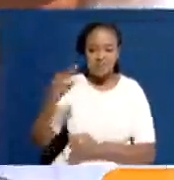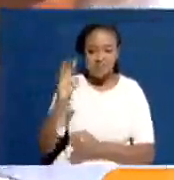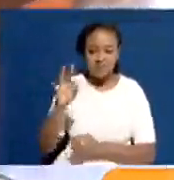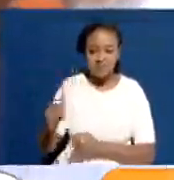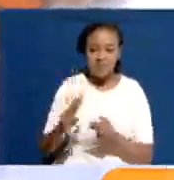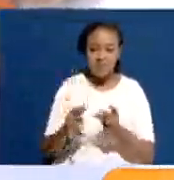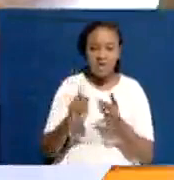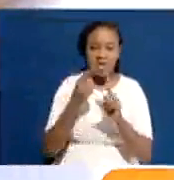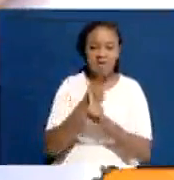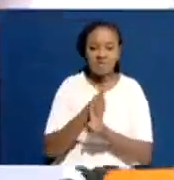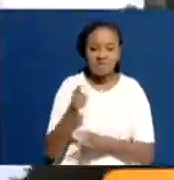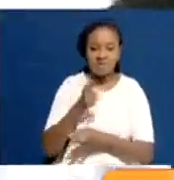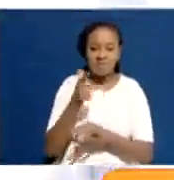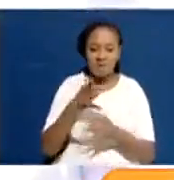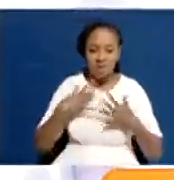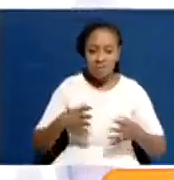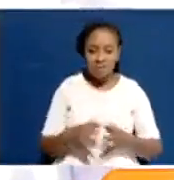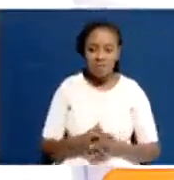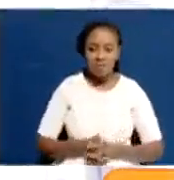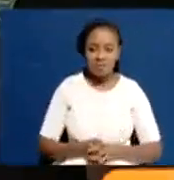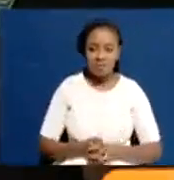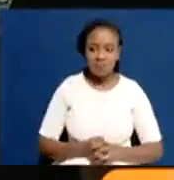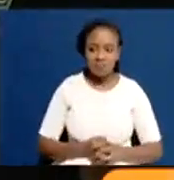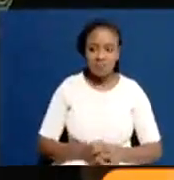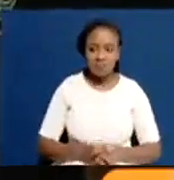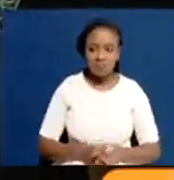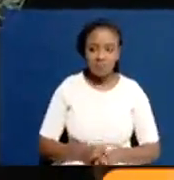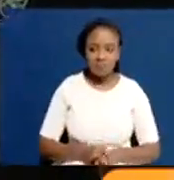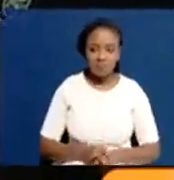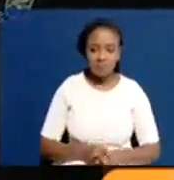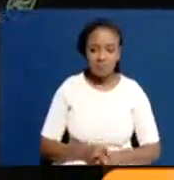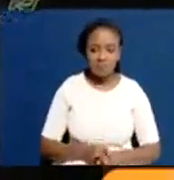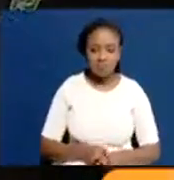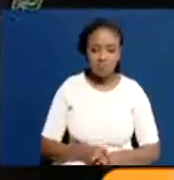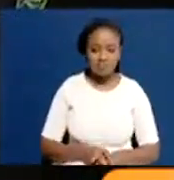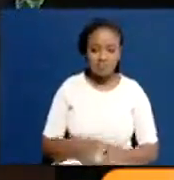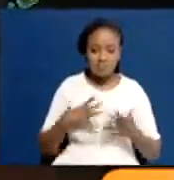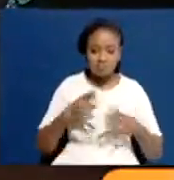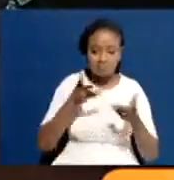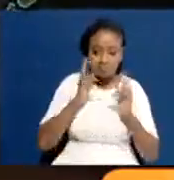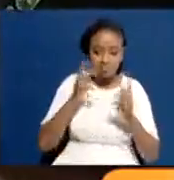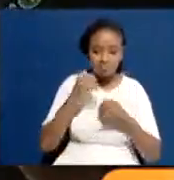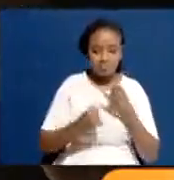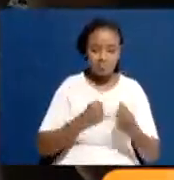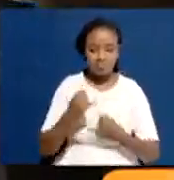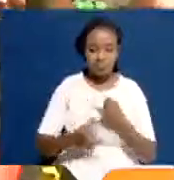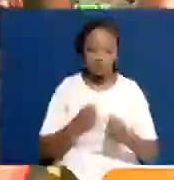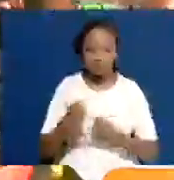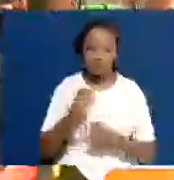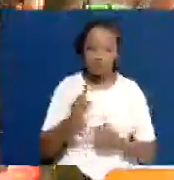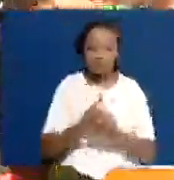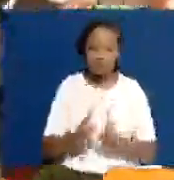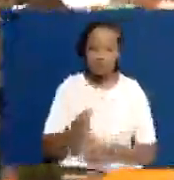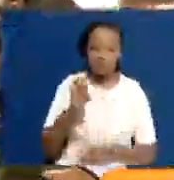and presenters Rafael Kasuku, DJ Vic, and comedian Minjaki, who entertained their listeners. And East